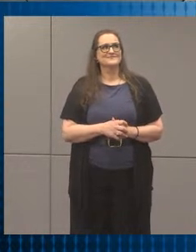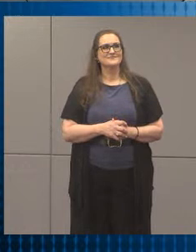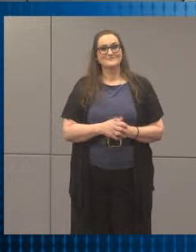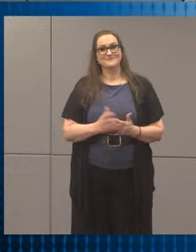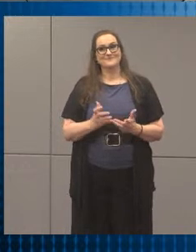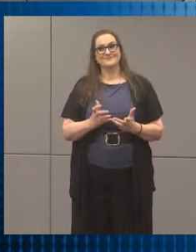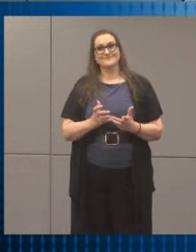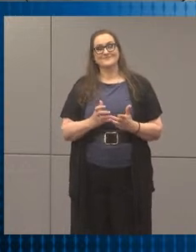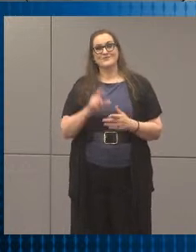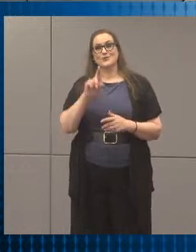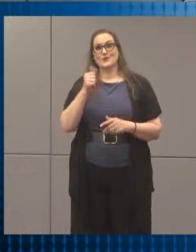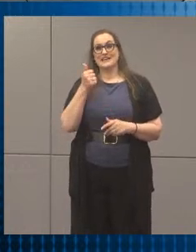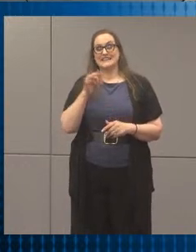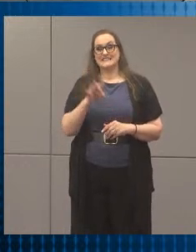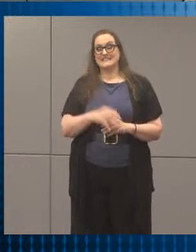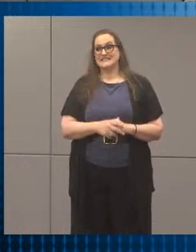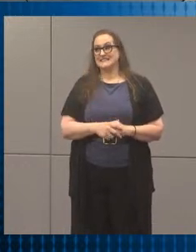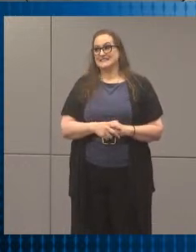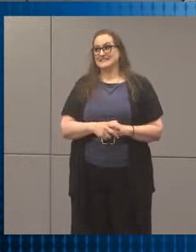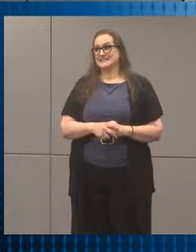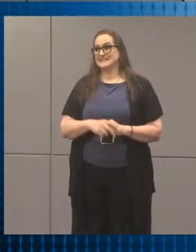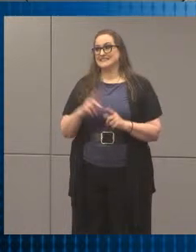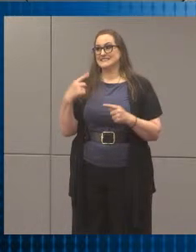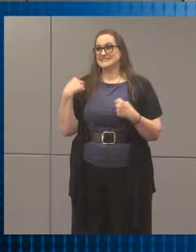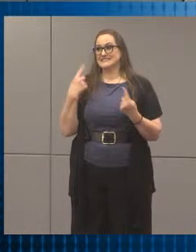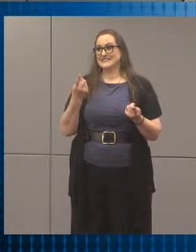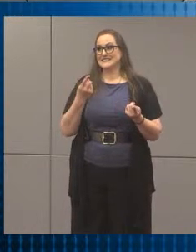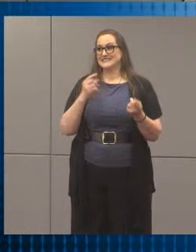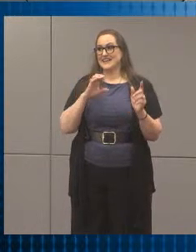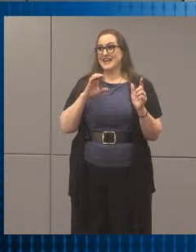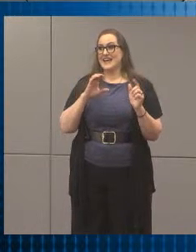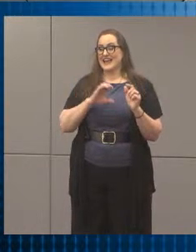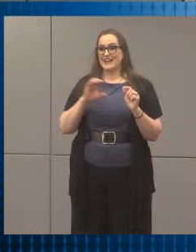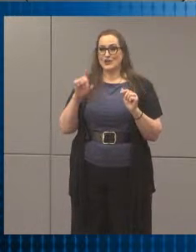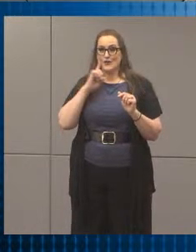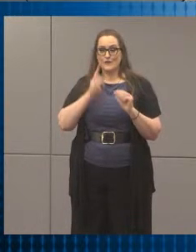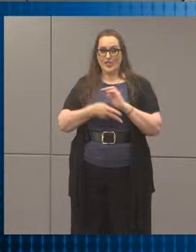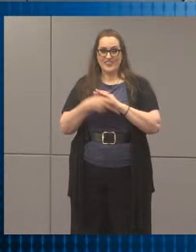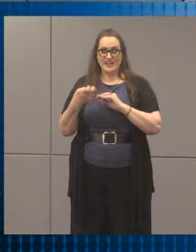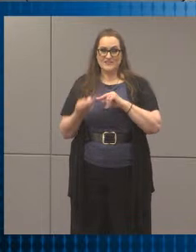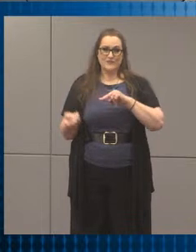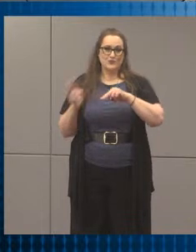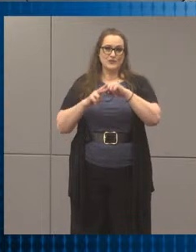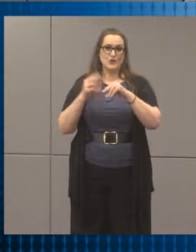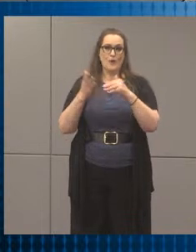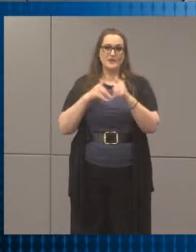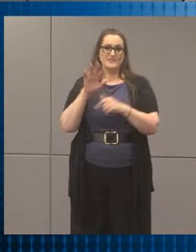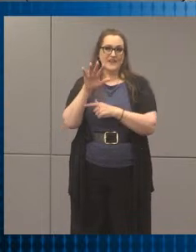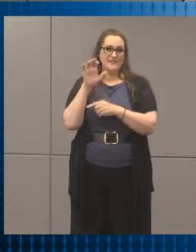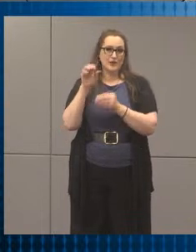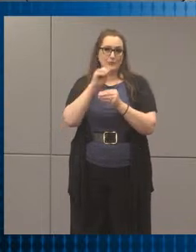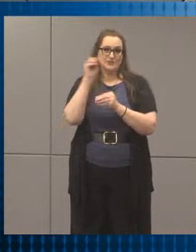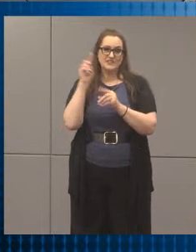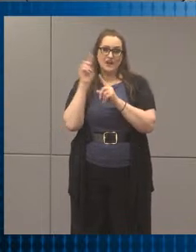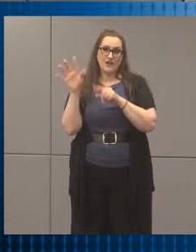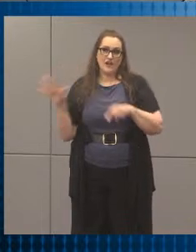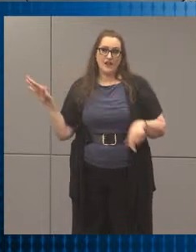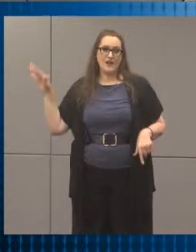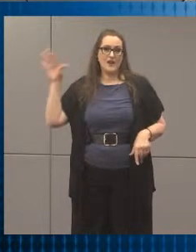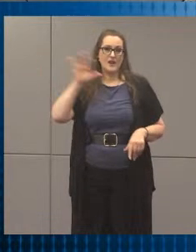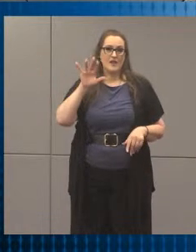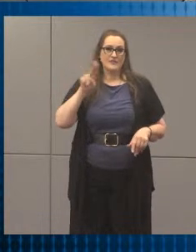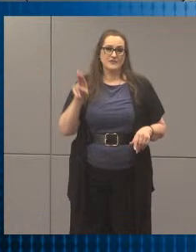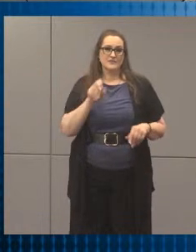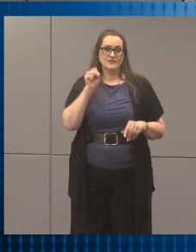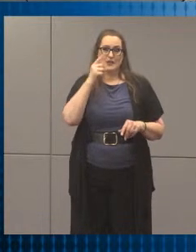Since 2019, catalytic converter thefts have increased almost 500% across the country